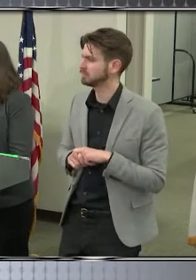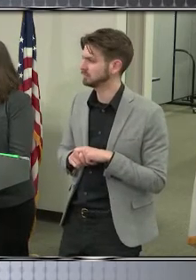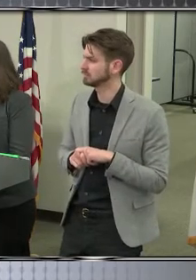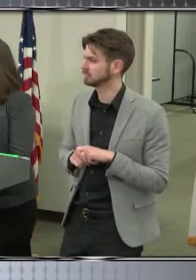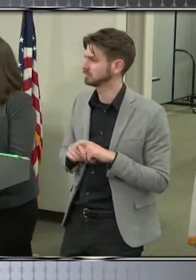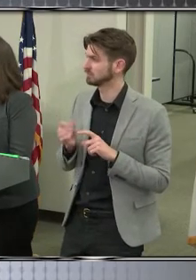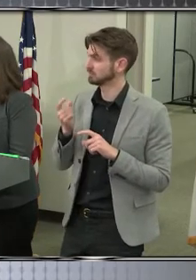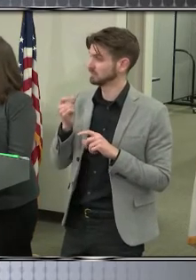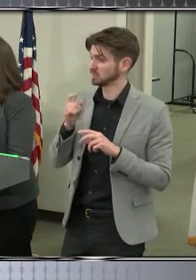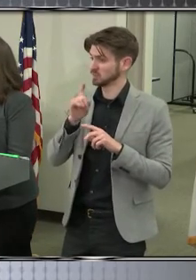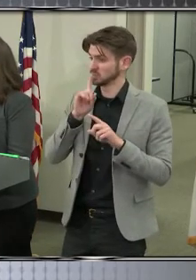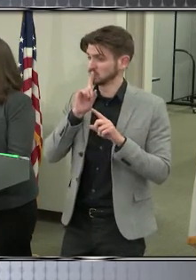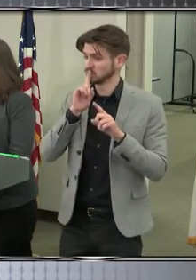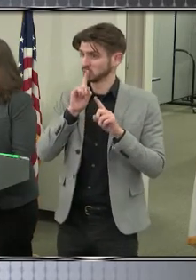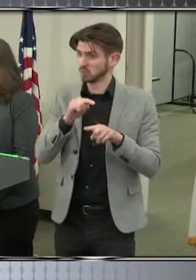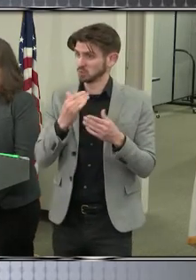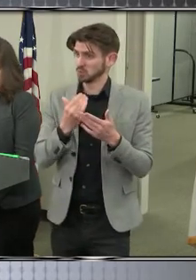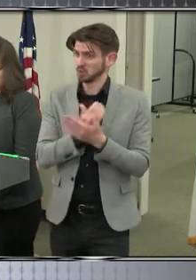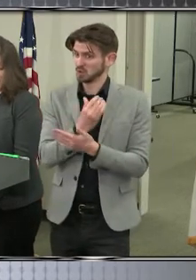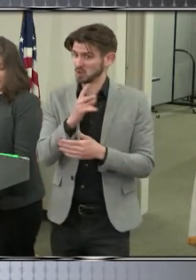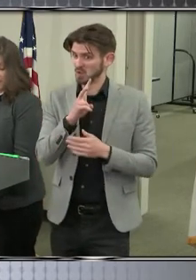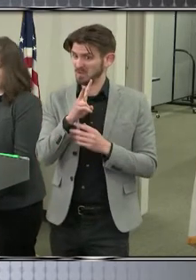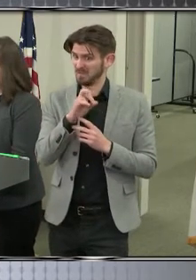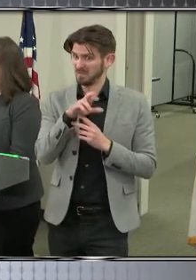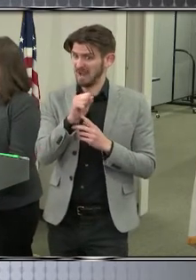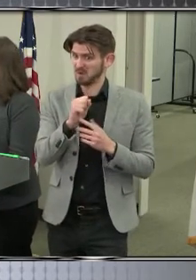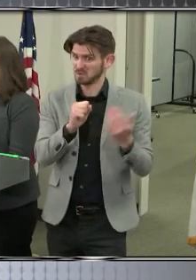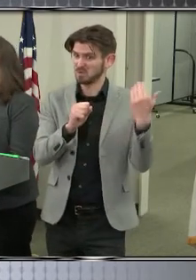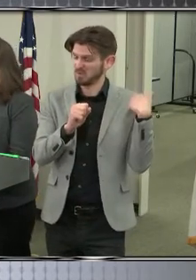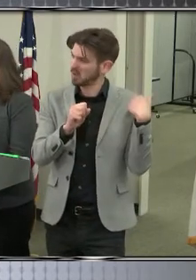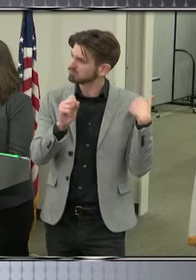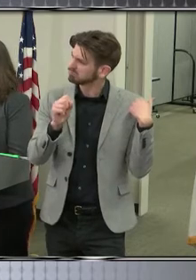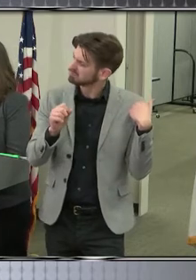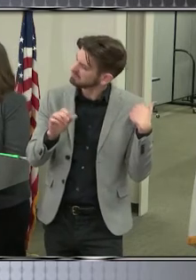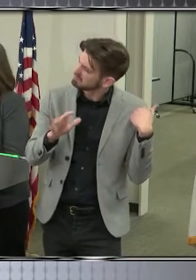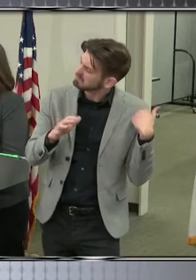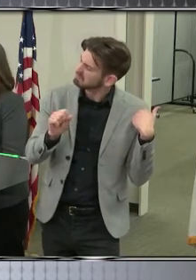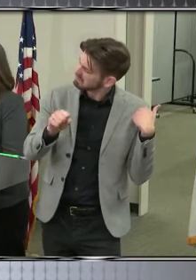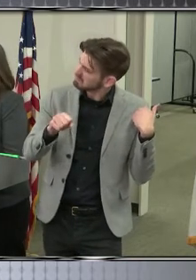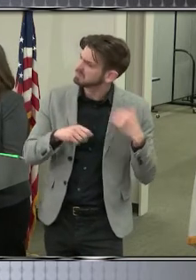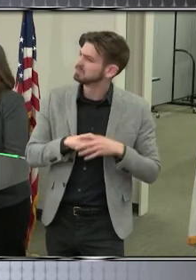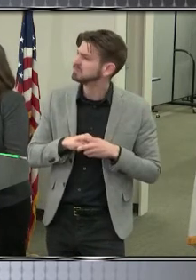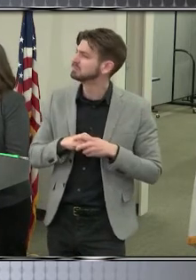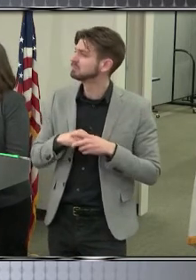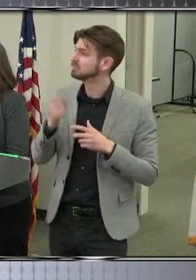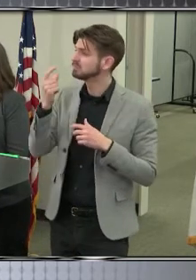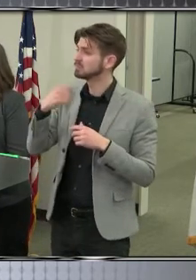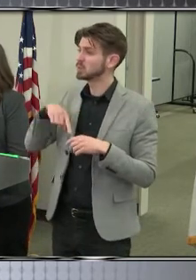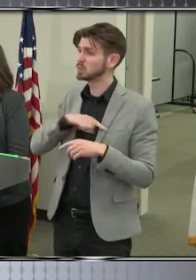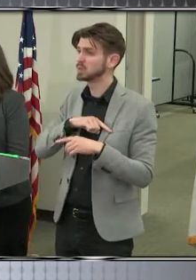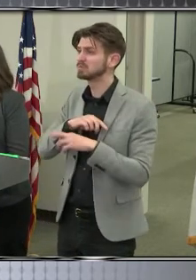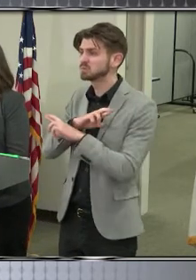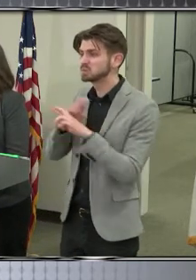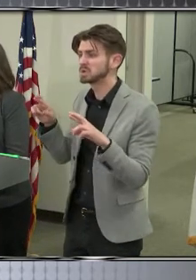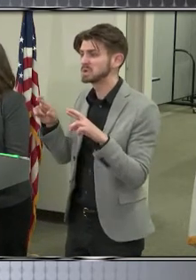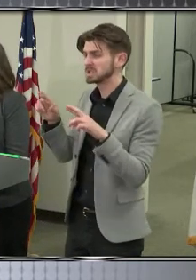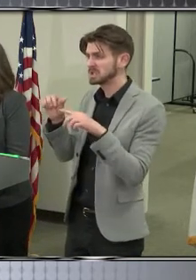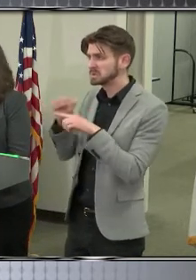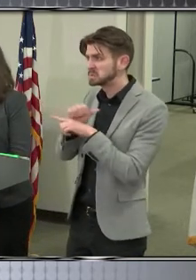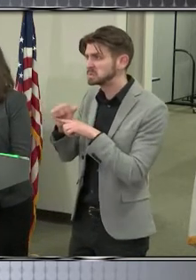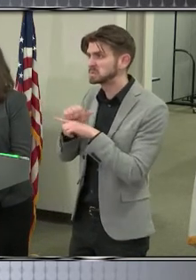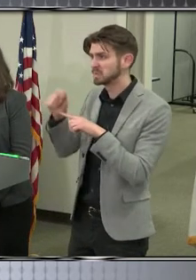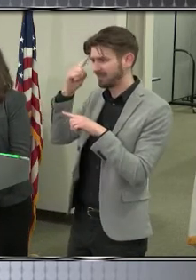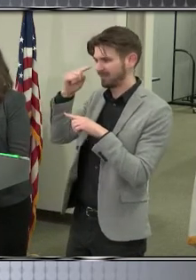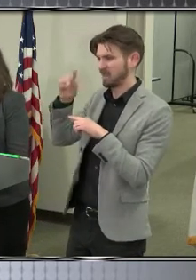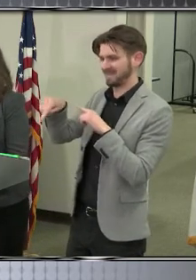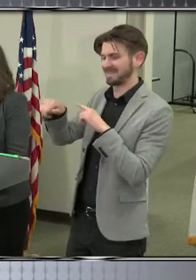our approach is certainly not new. Public Health routinely plans, practices, and prepares for situations just like